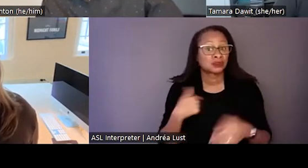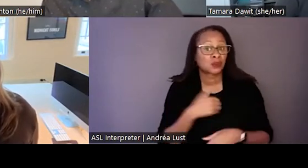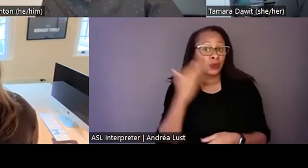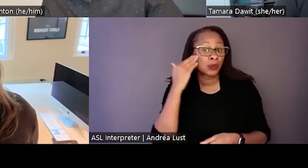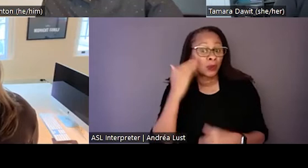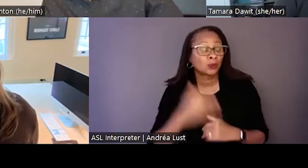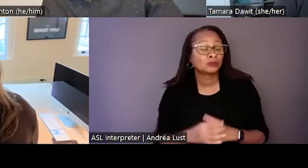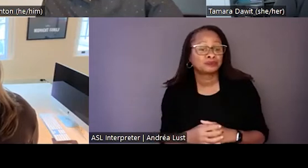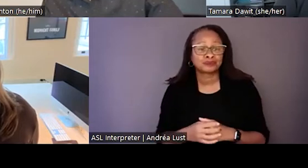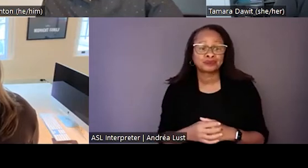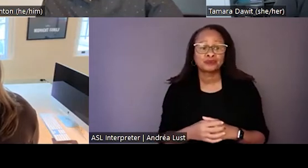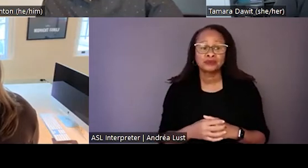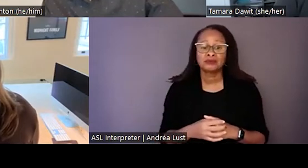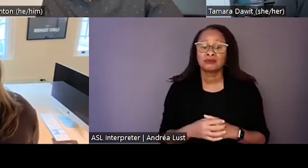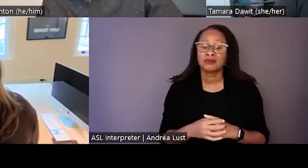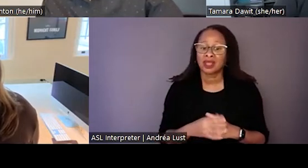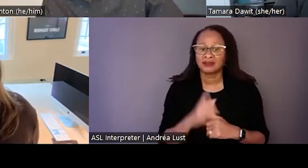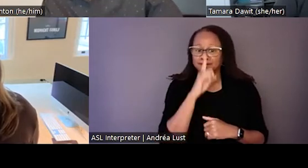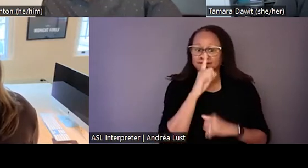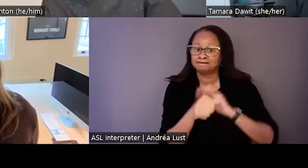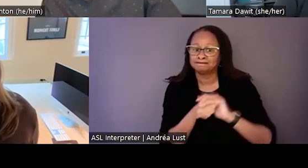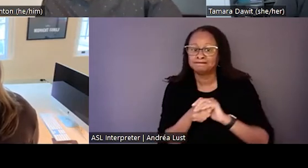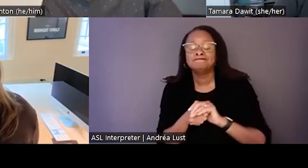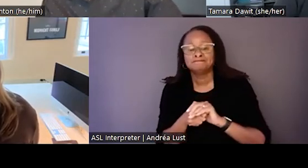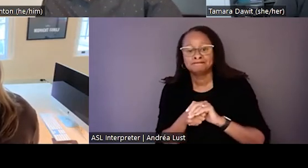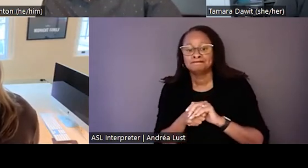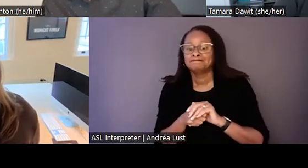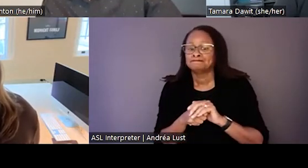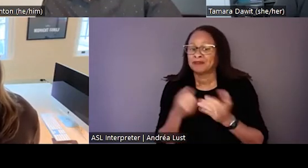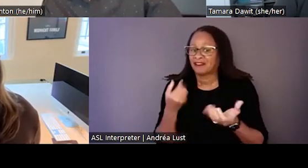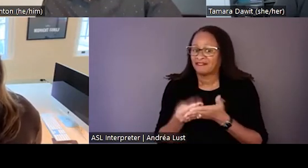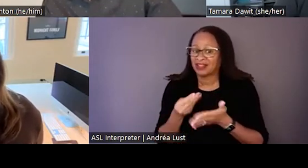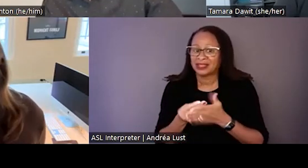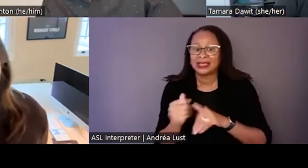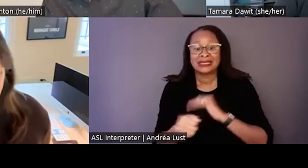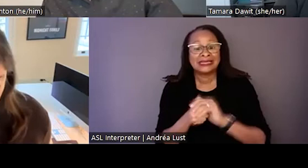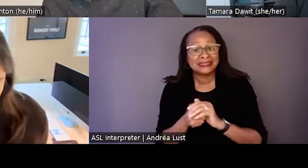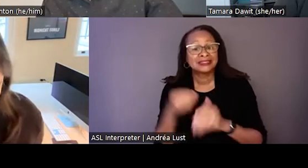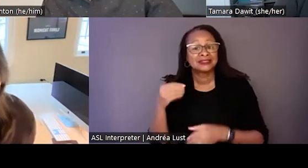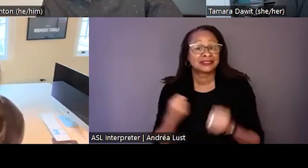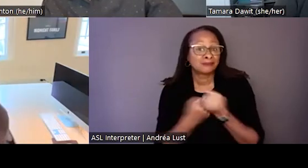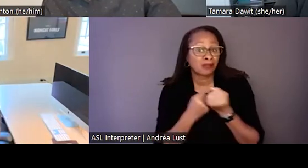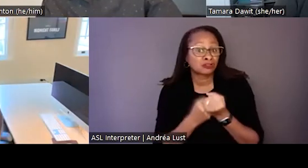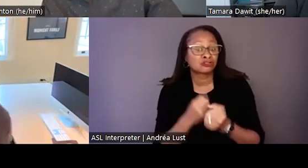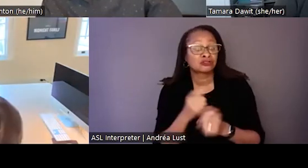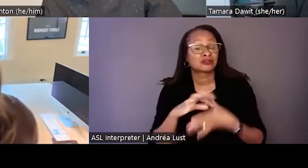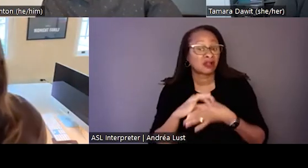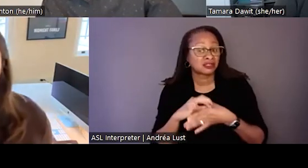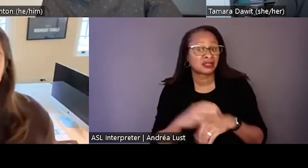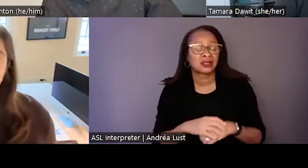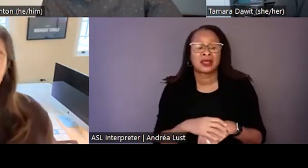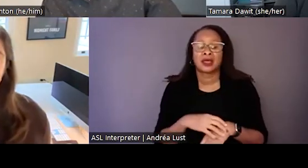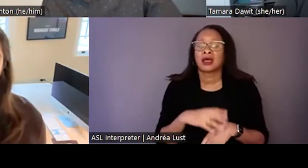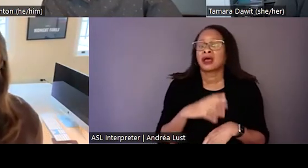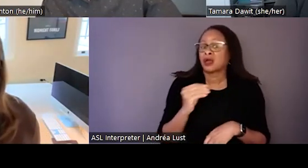there has the anonymous funding, hidden sponsored content, or organizations whose funding and